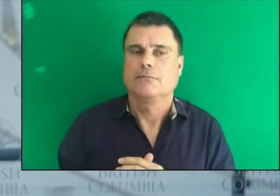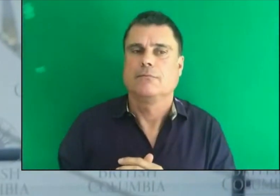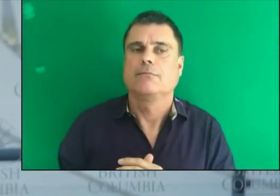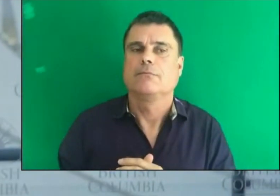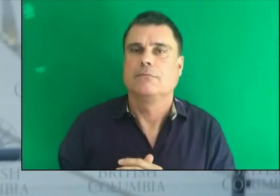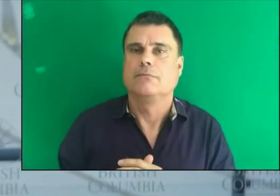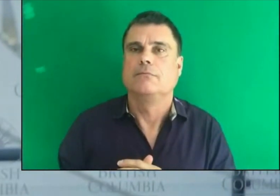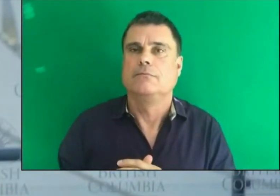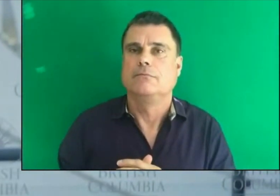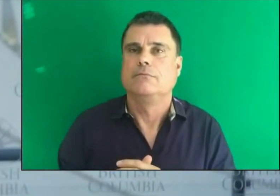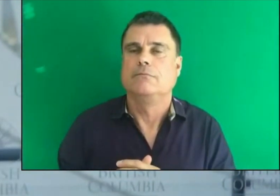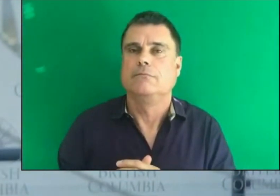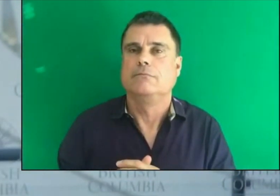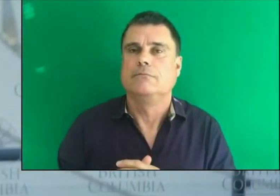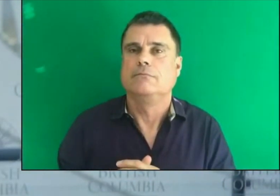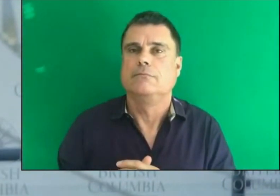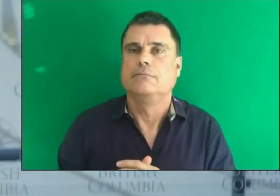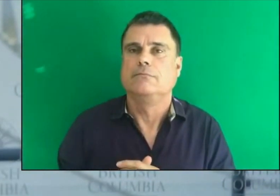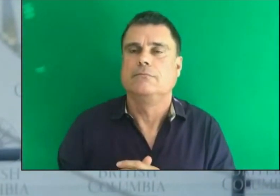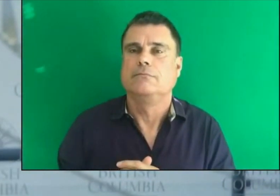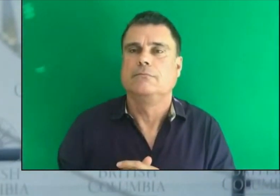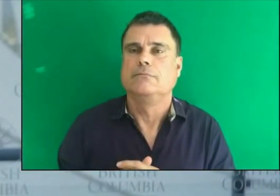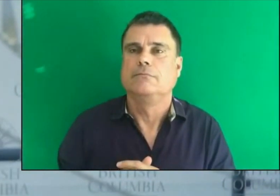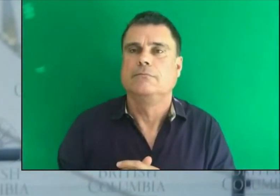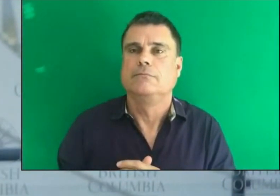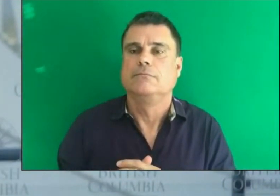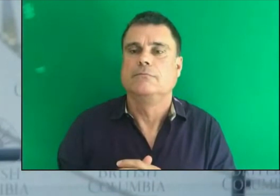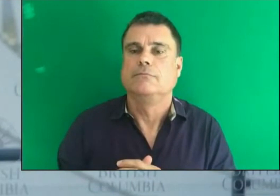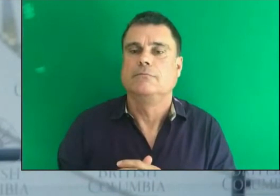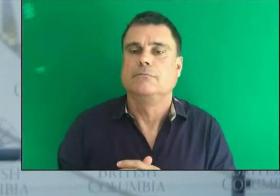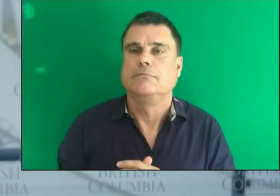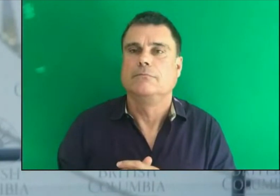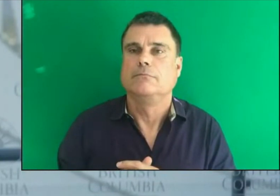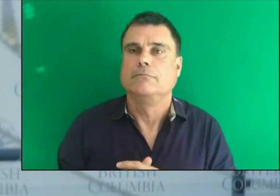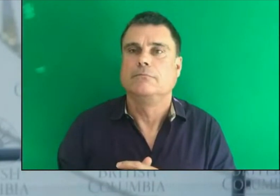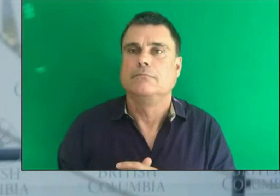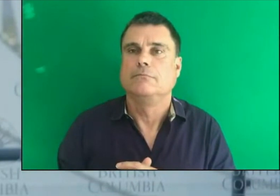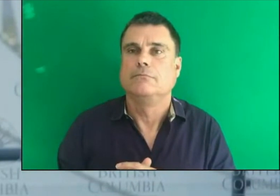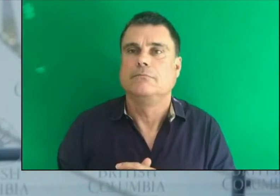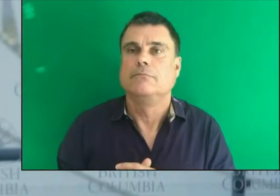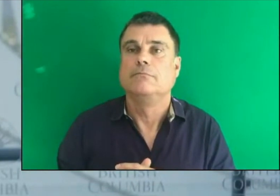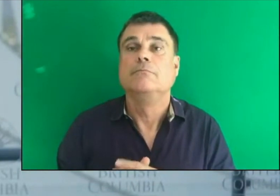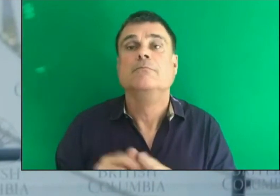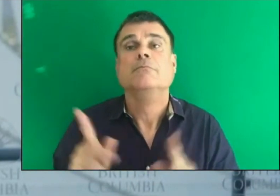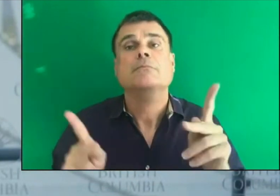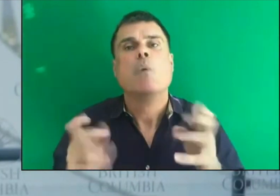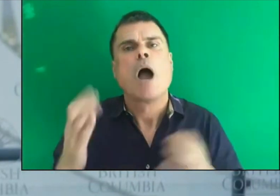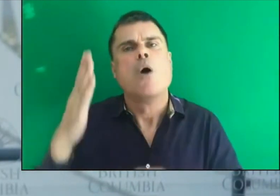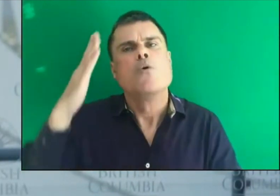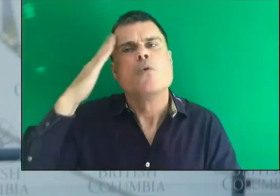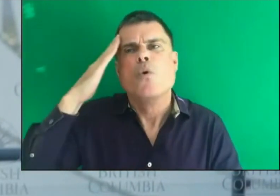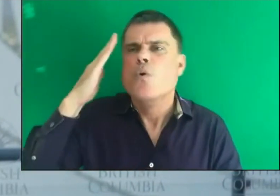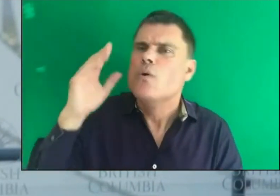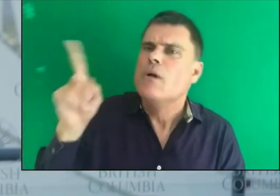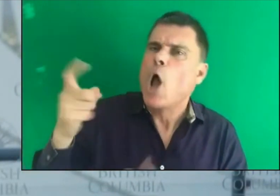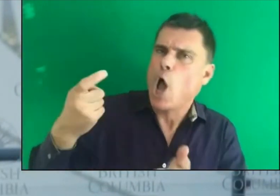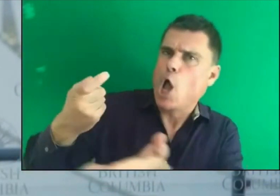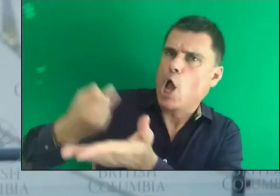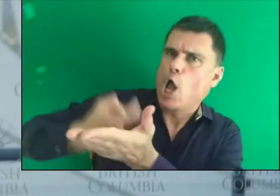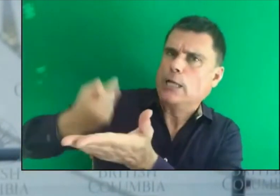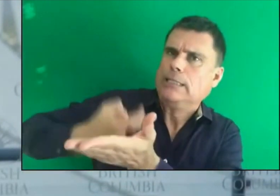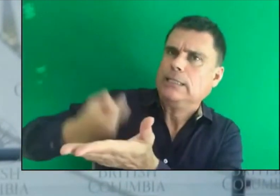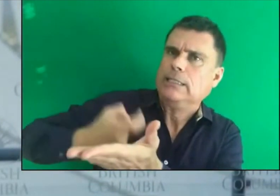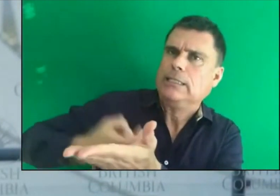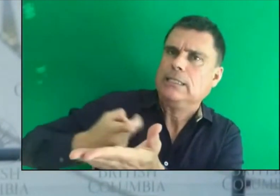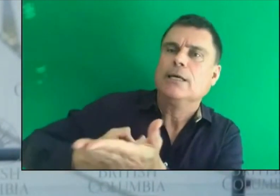are seeing is that the plans that are in place in our communities, in our schools, are working to prevent transmission, and